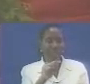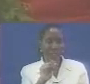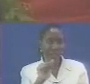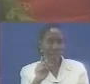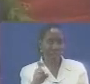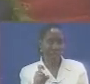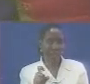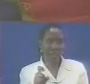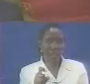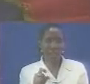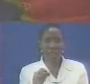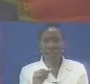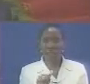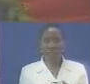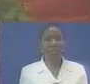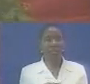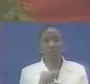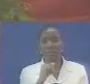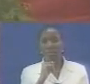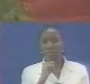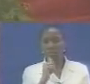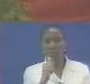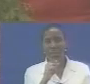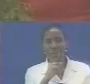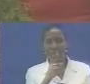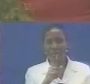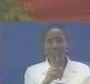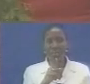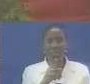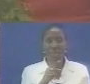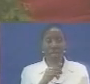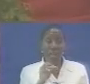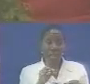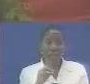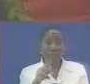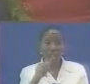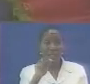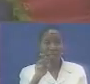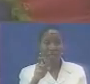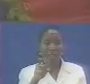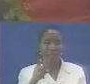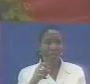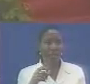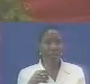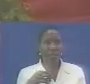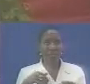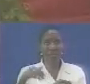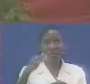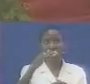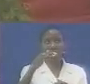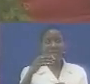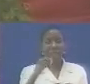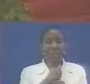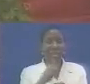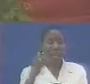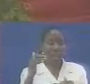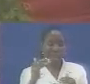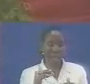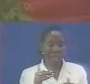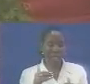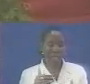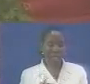That is foolhardy. If taxes reach a certain threshold, what will happen? You just get less and less